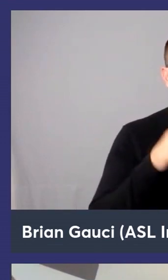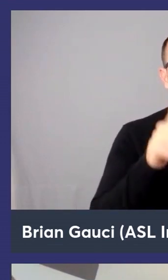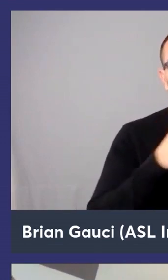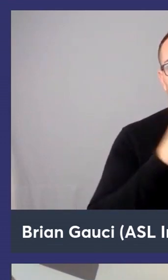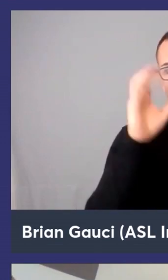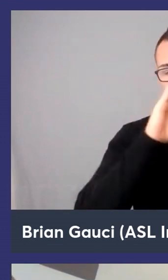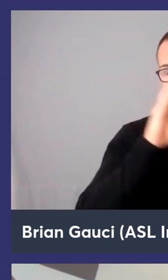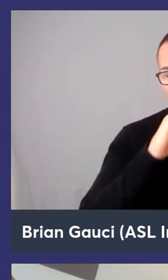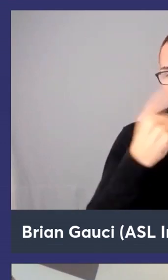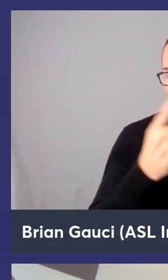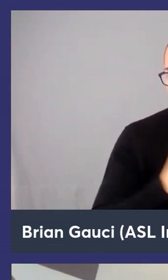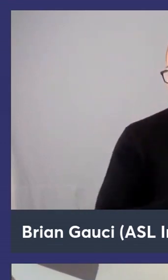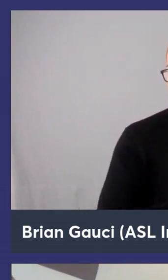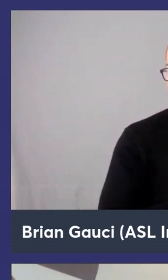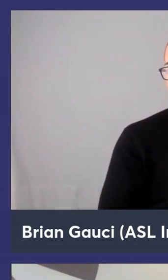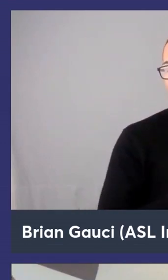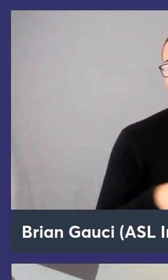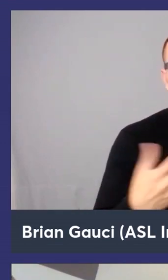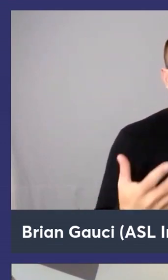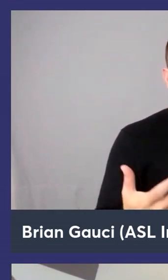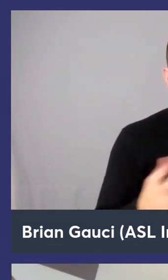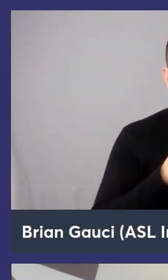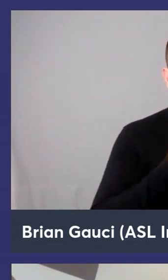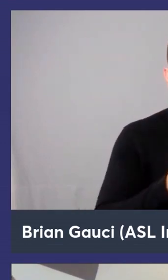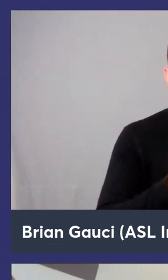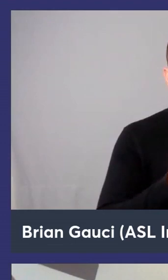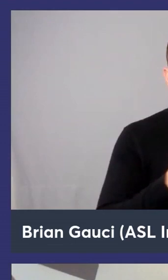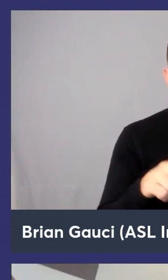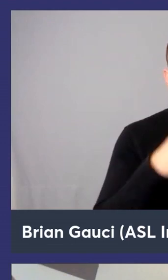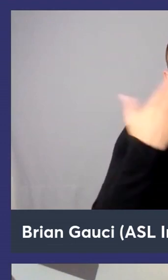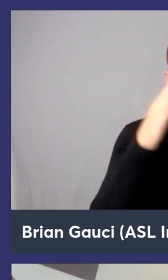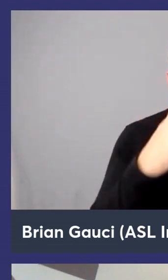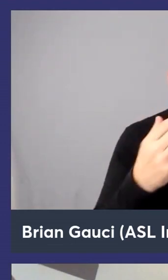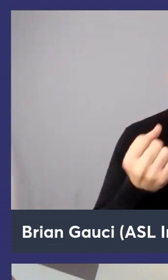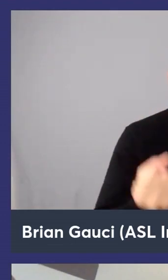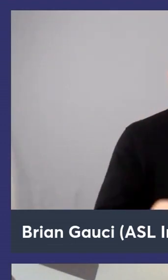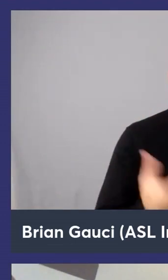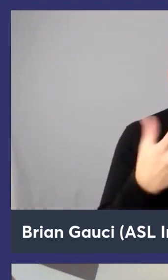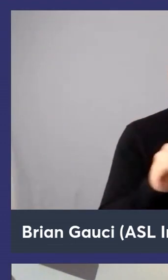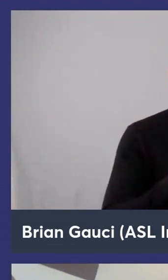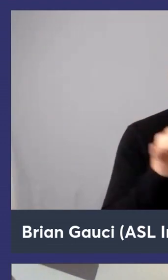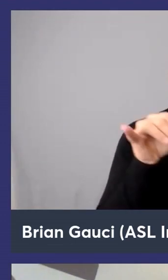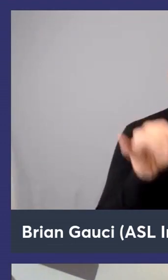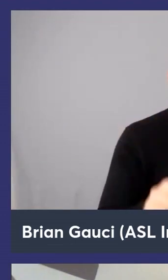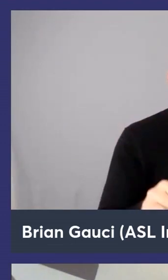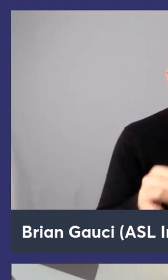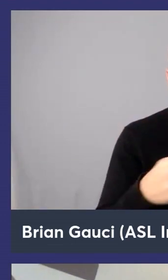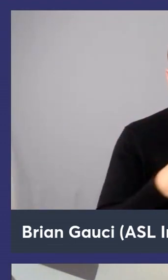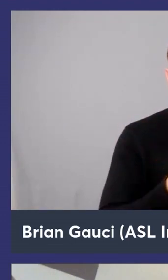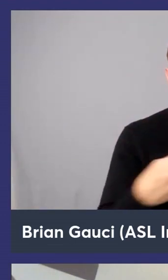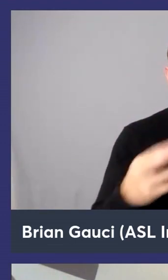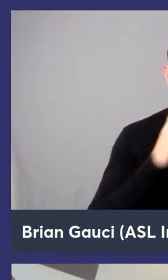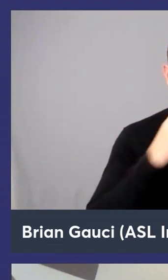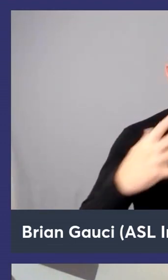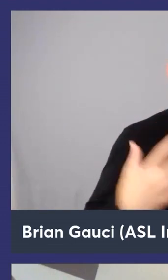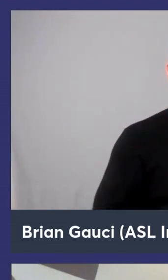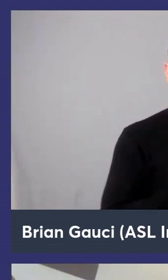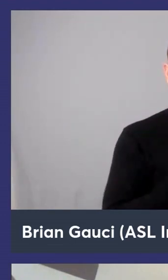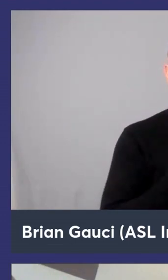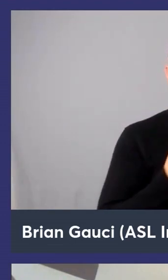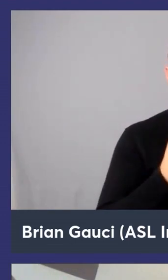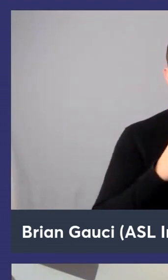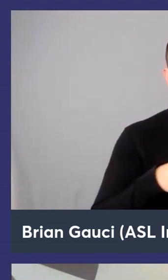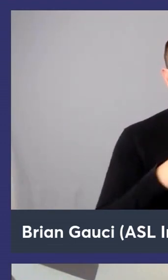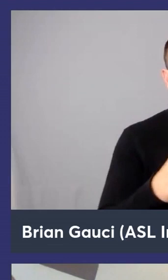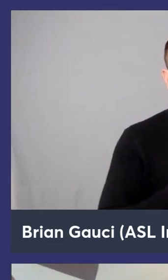something, you really don't know how much system resources it's going to consume, right? When you push a